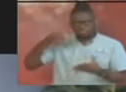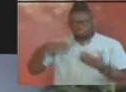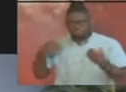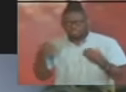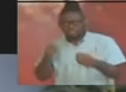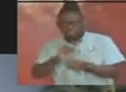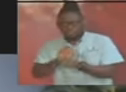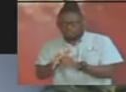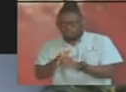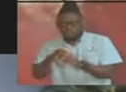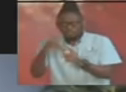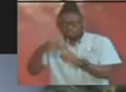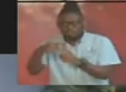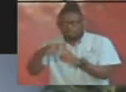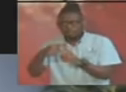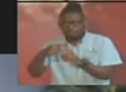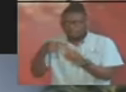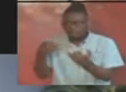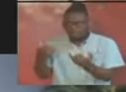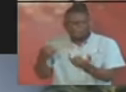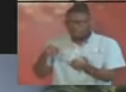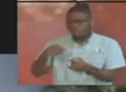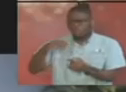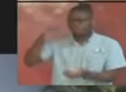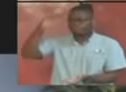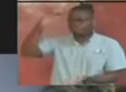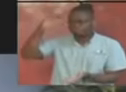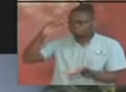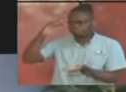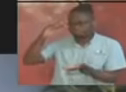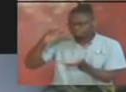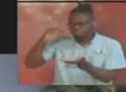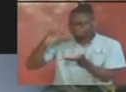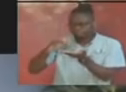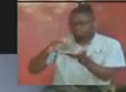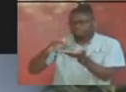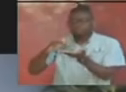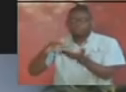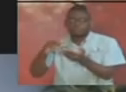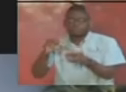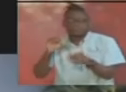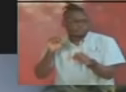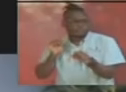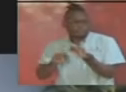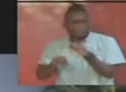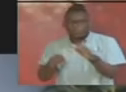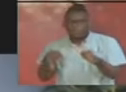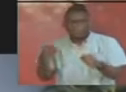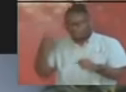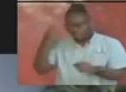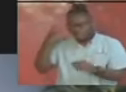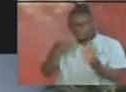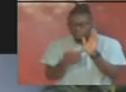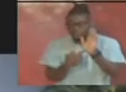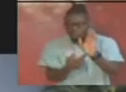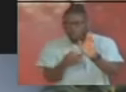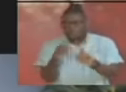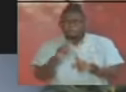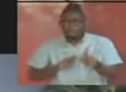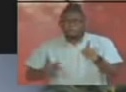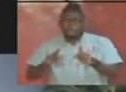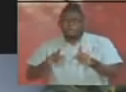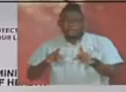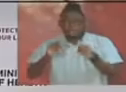significantly low. My question is whether or not this is reflective of the number of persons being tested daily for the virus. Thank